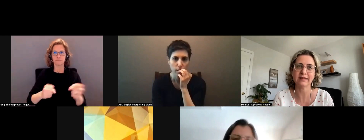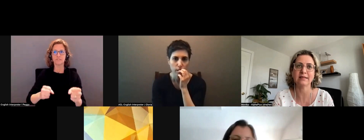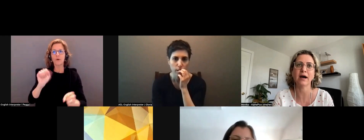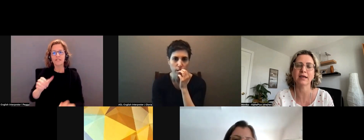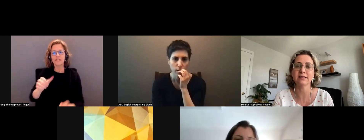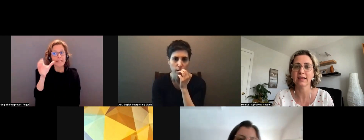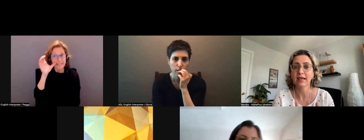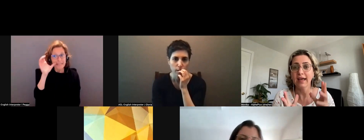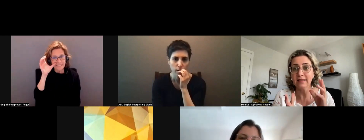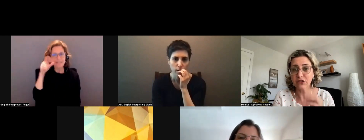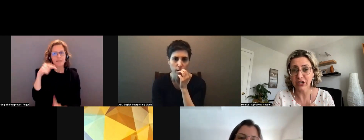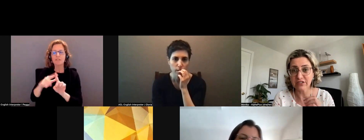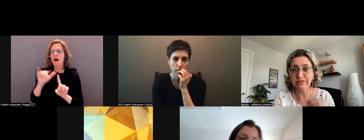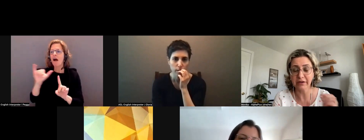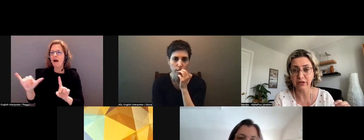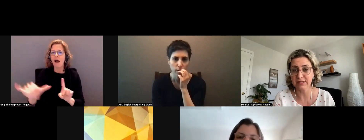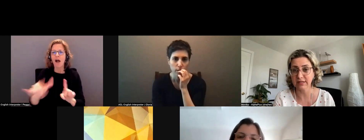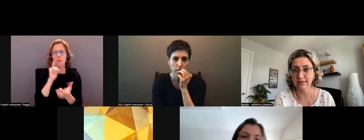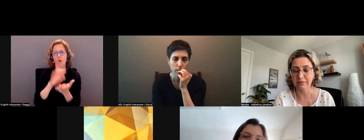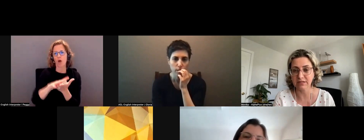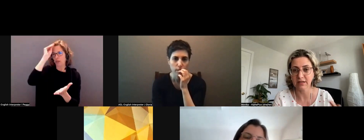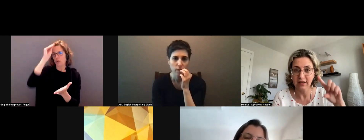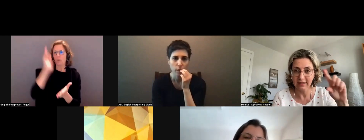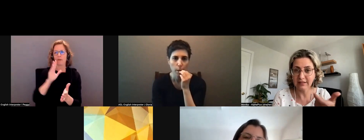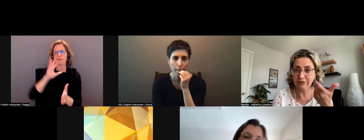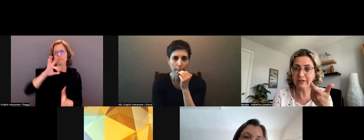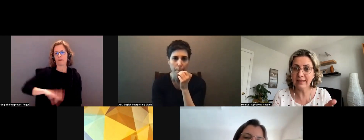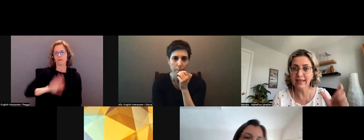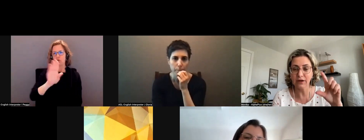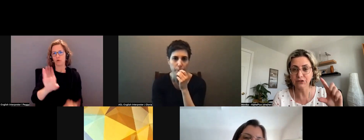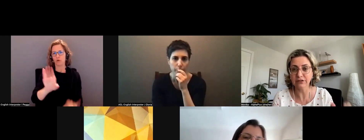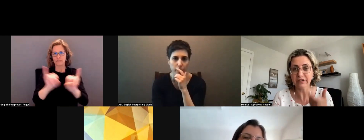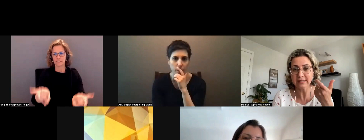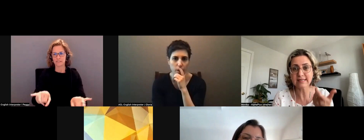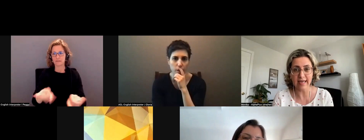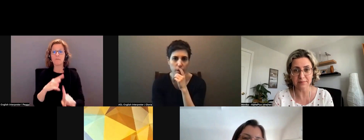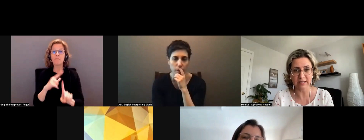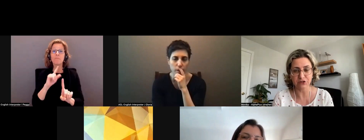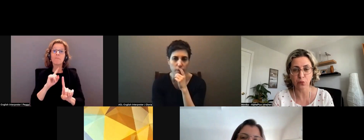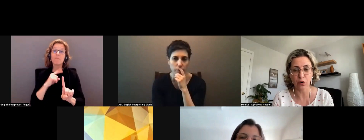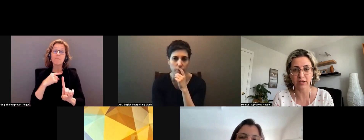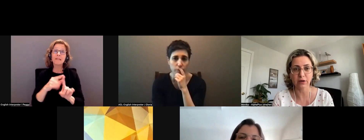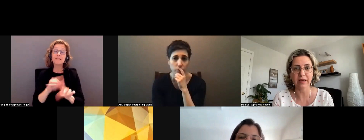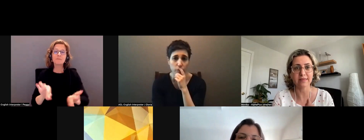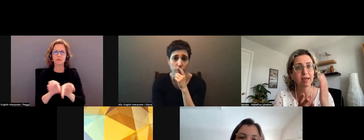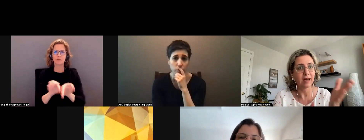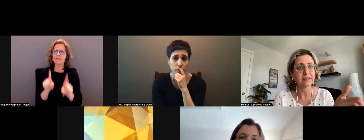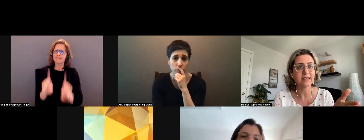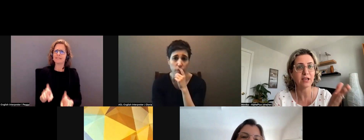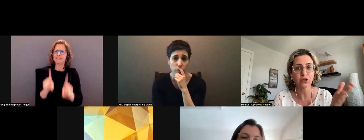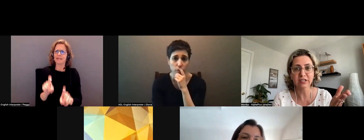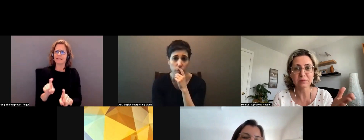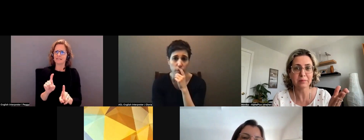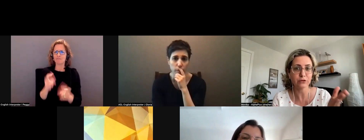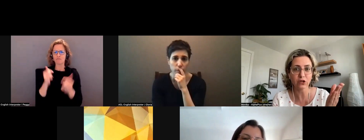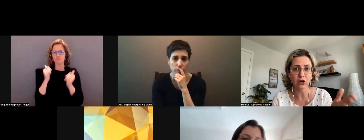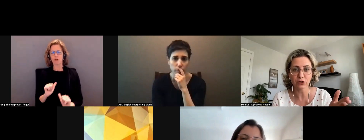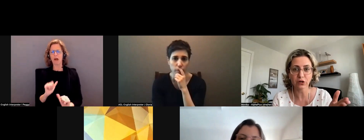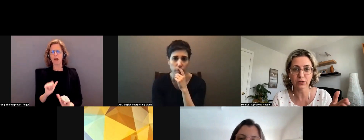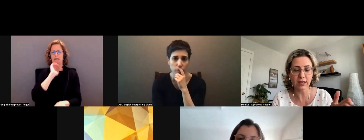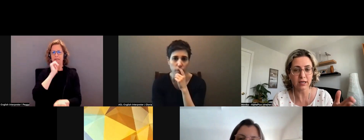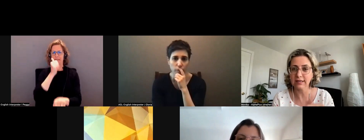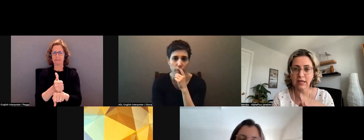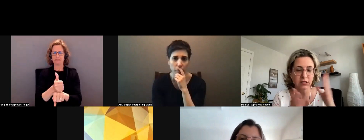keep that in mind. And then test various systems, different layouts, different setups that you're working with. Anita, your tip about